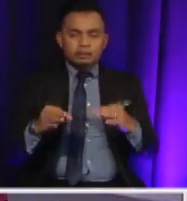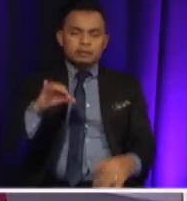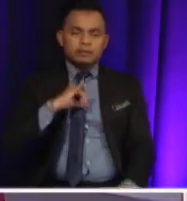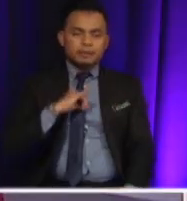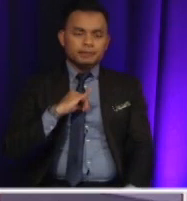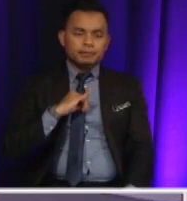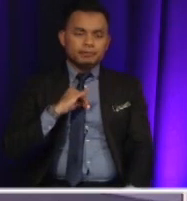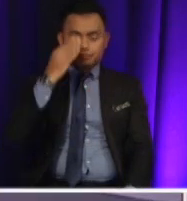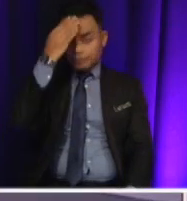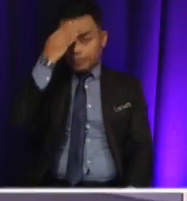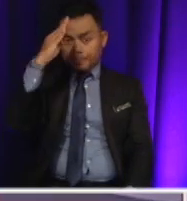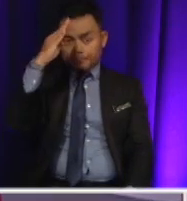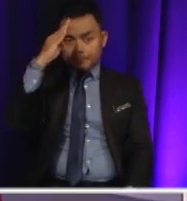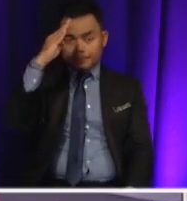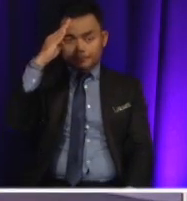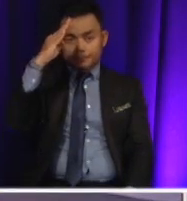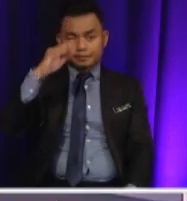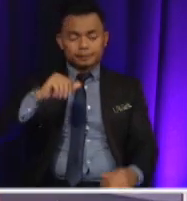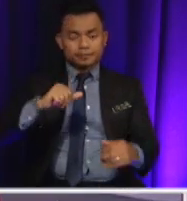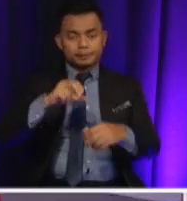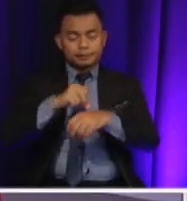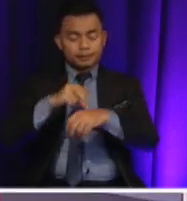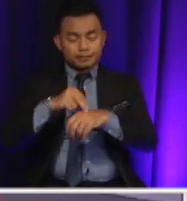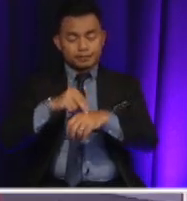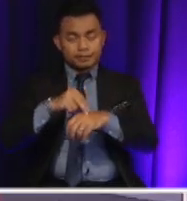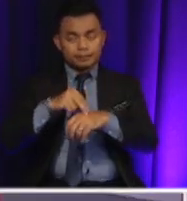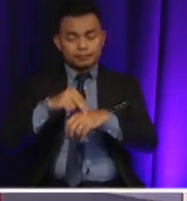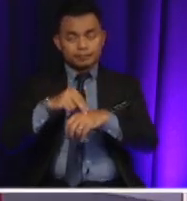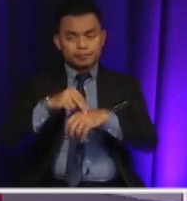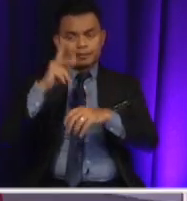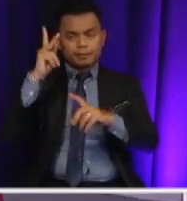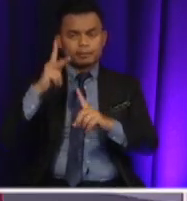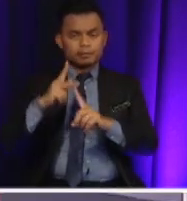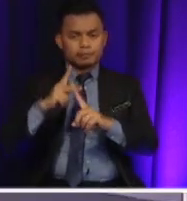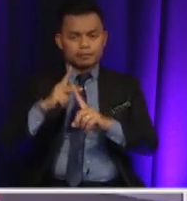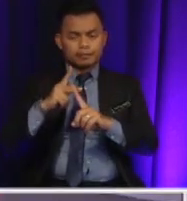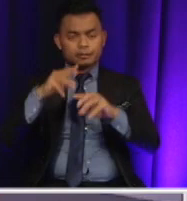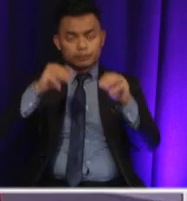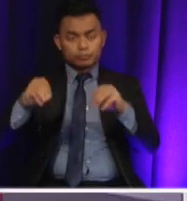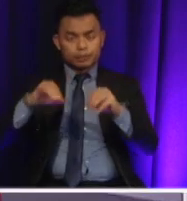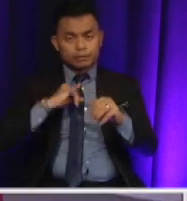advice to my pupil and my pupil simply just looks at me and goes,